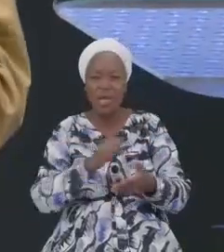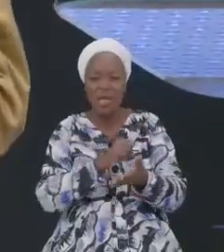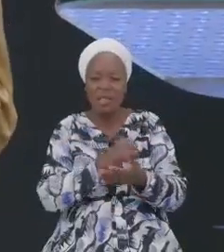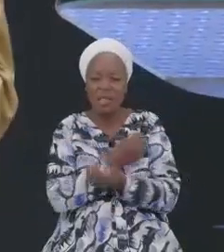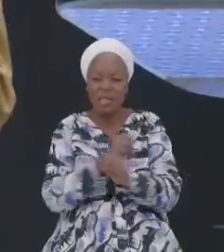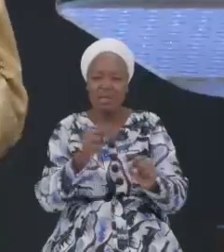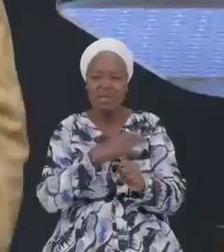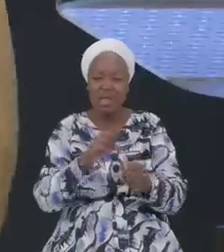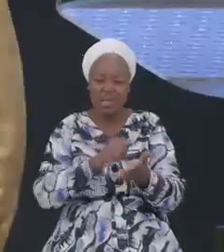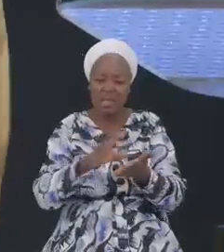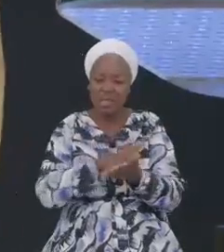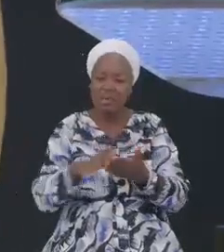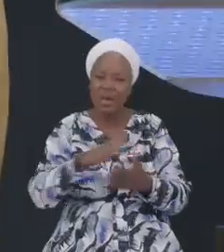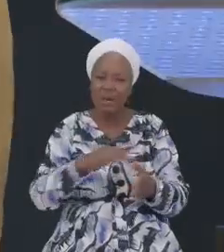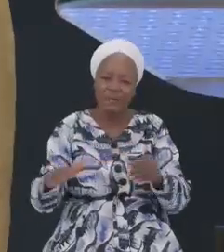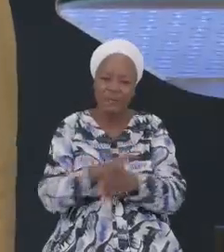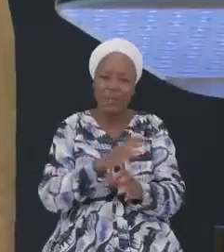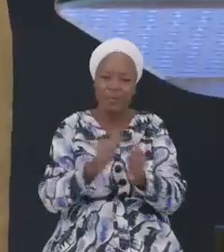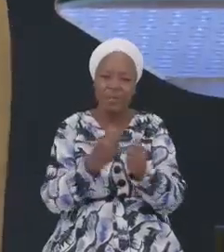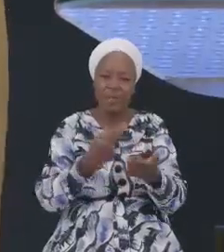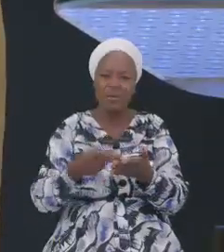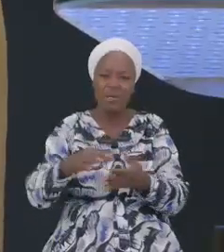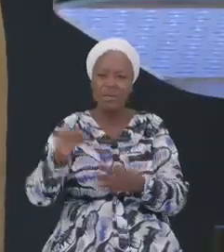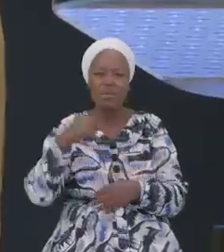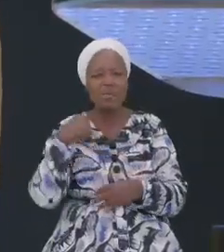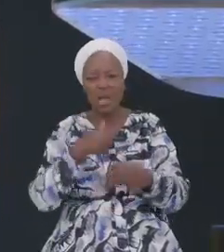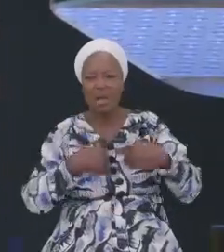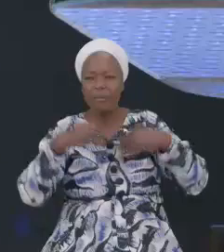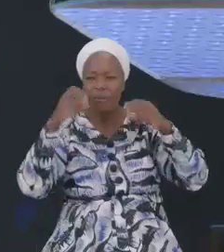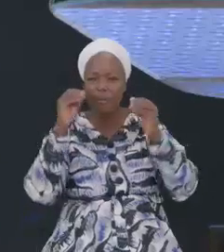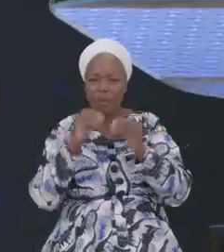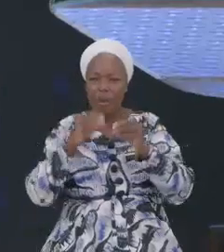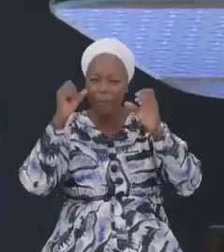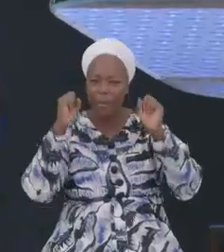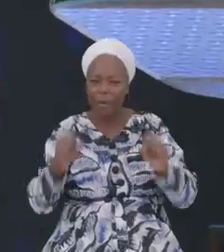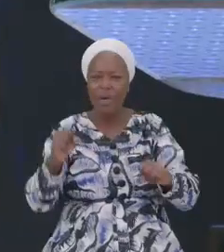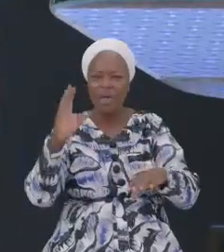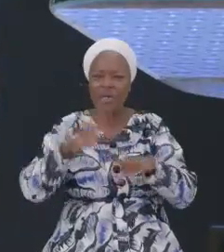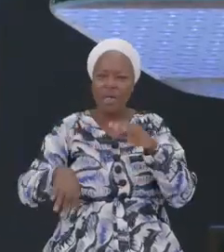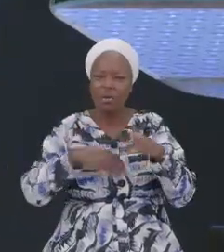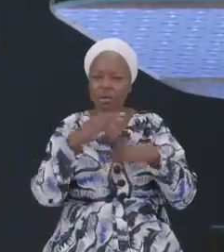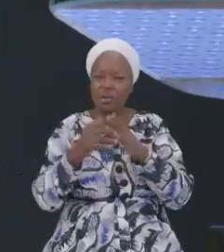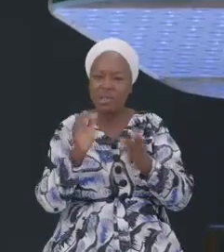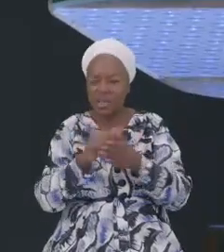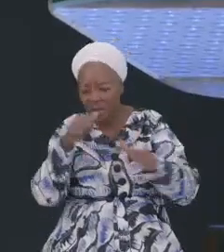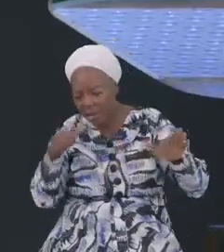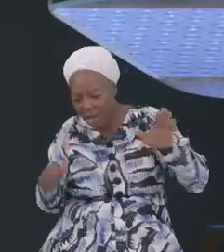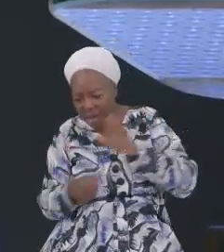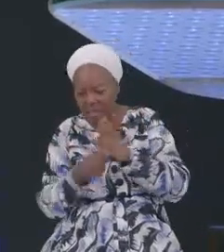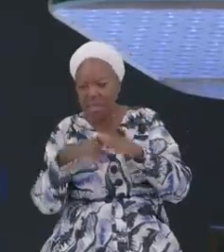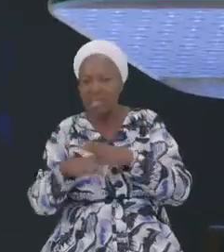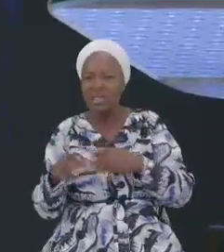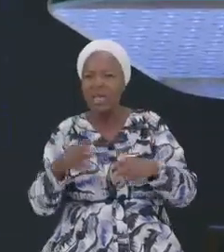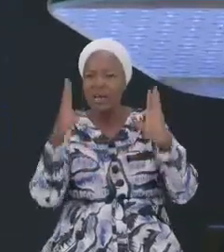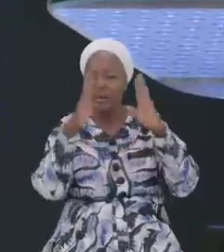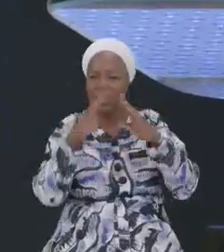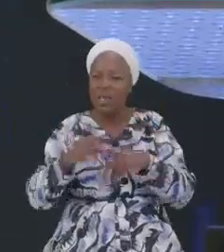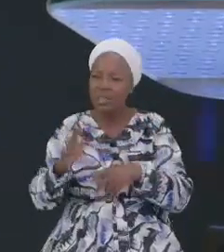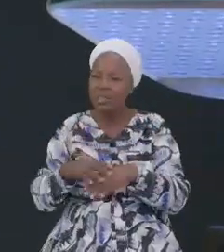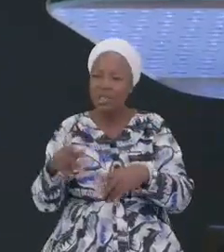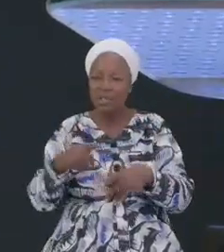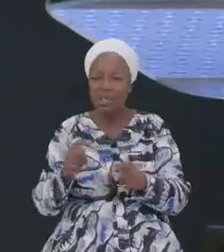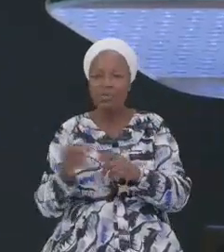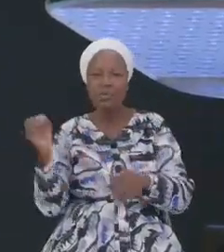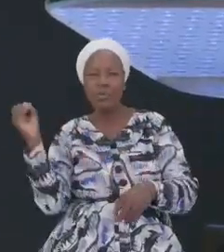and filled with the Holy Ghost. We have more power than those people hiding in the village and they're trying to throw